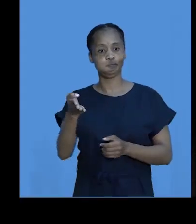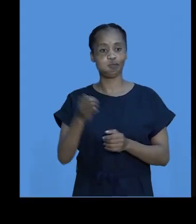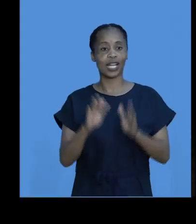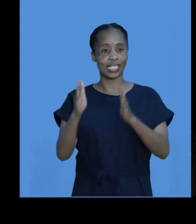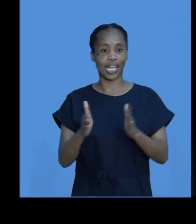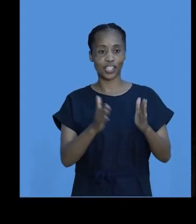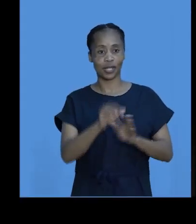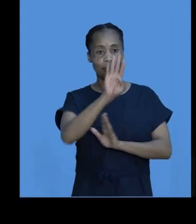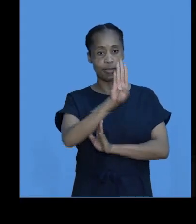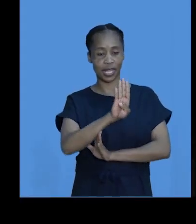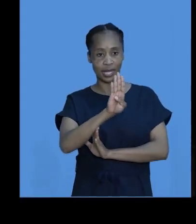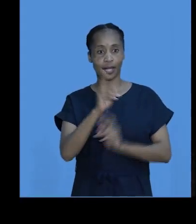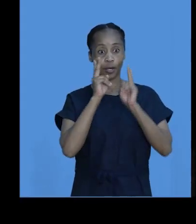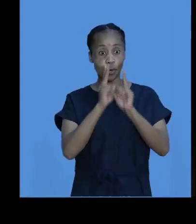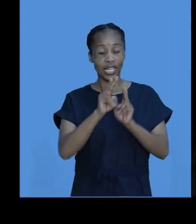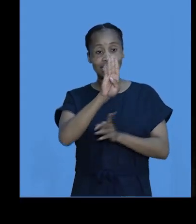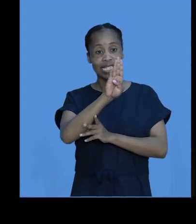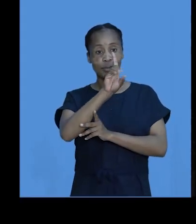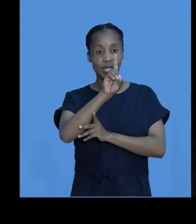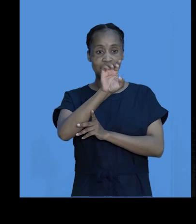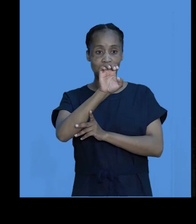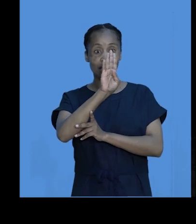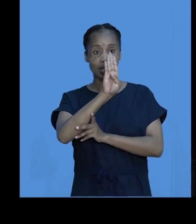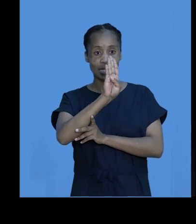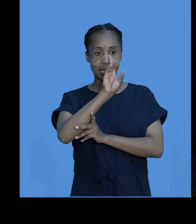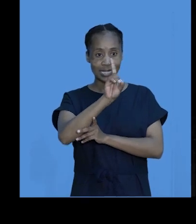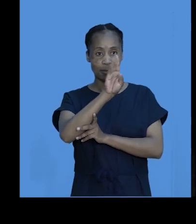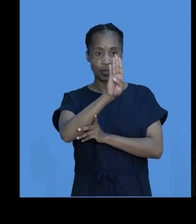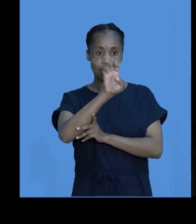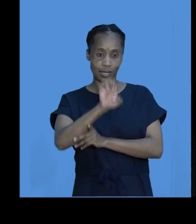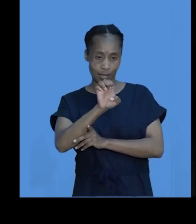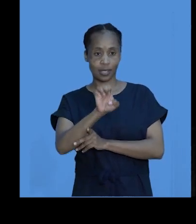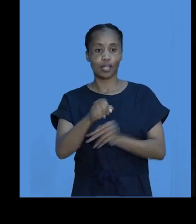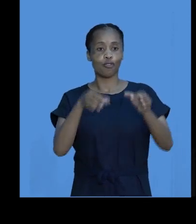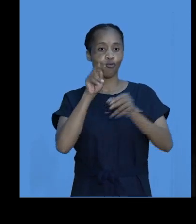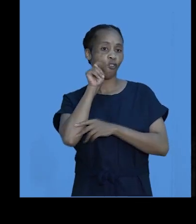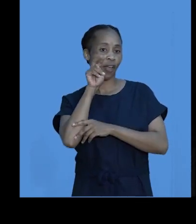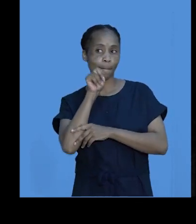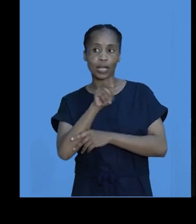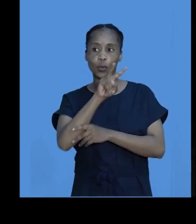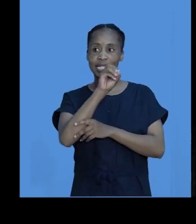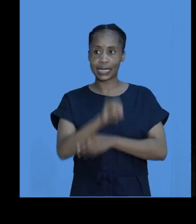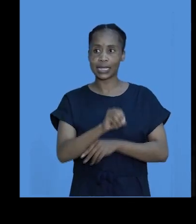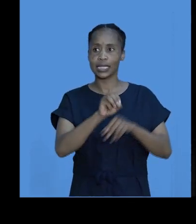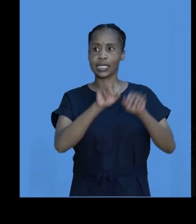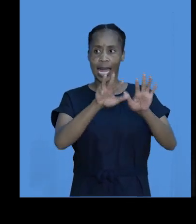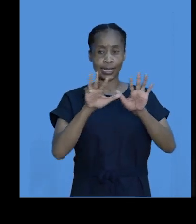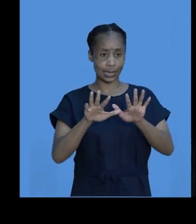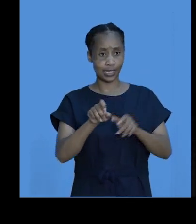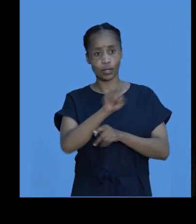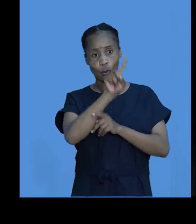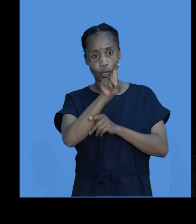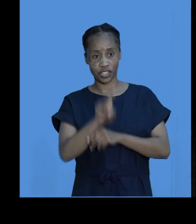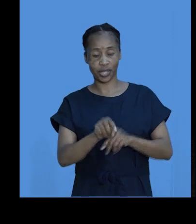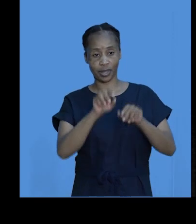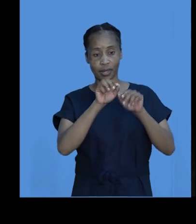we are going to be looking at DBE November 2019, question 2. Right, we are going to be looking at question